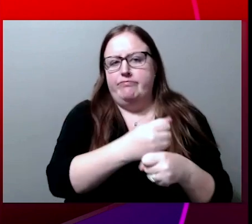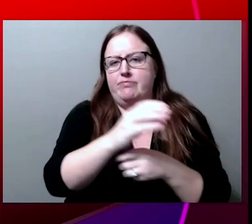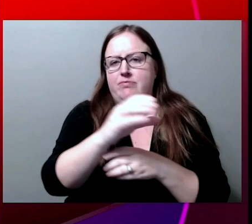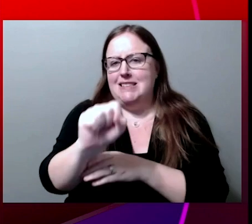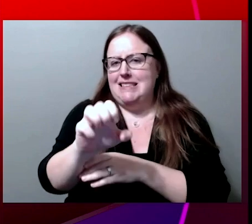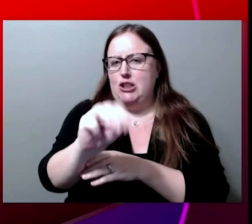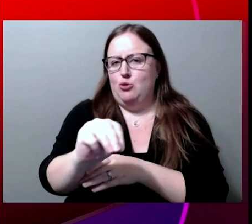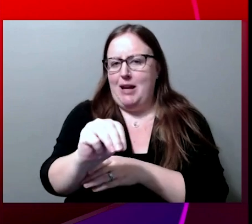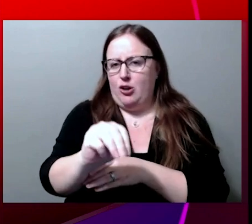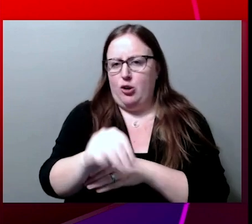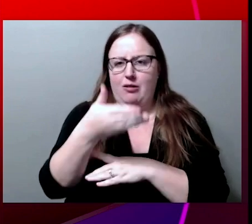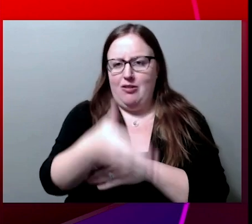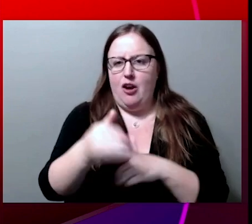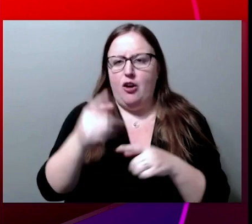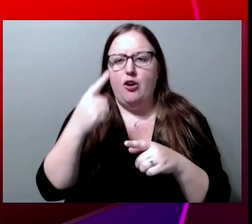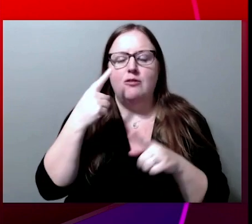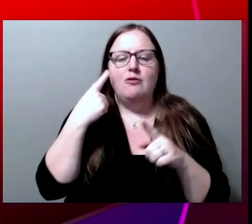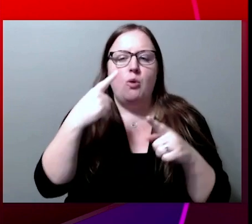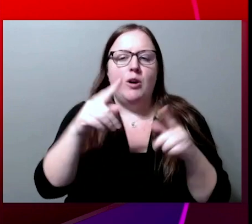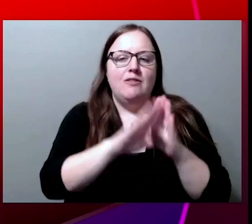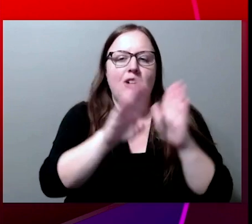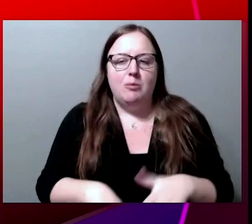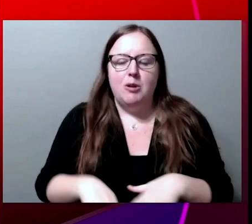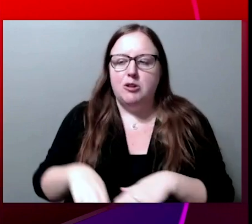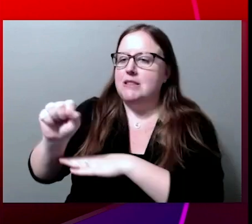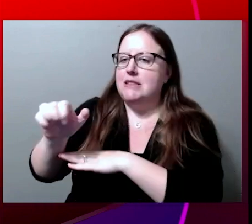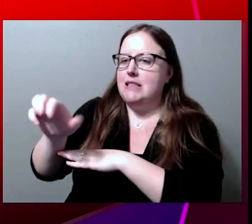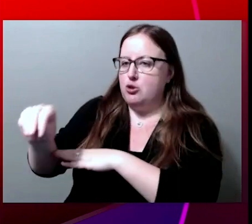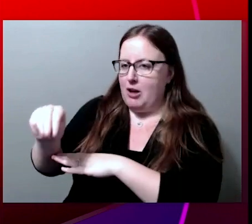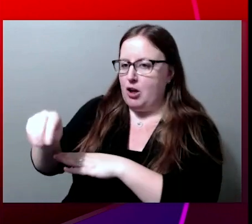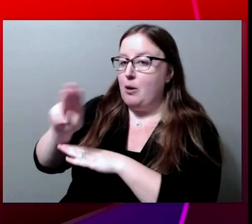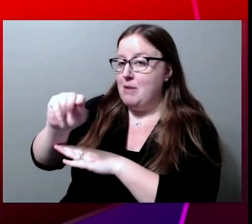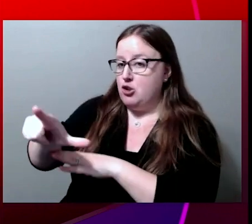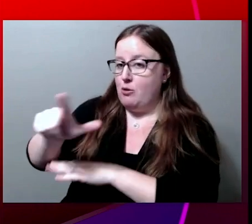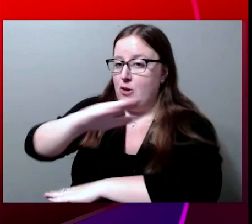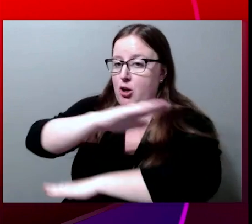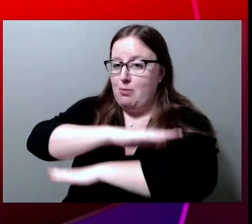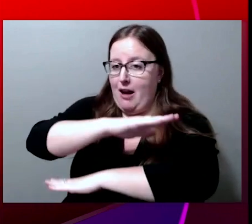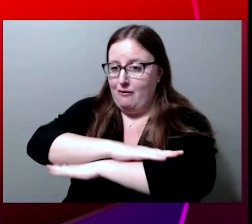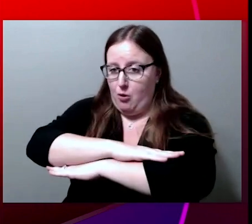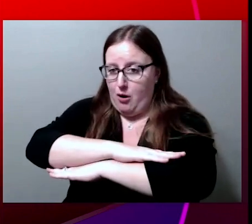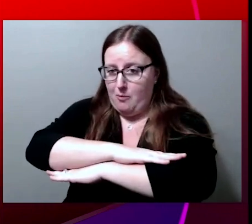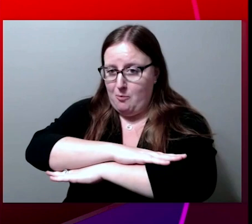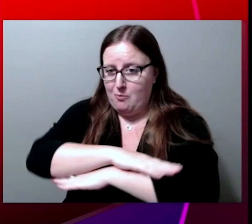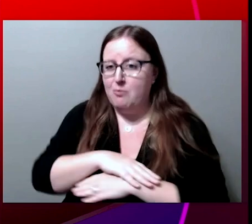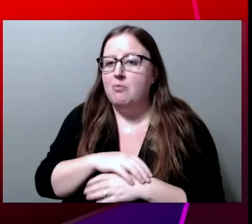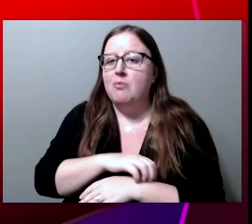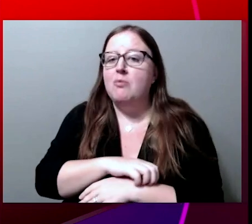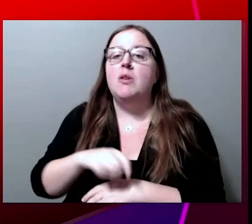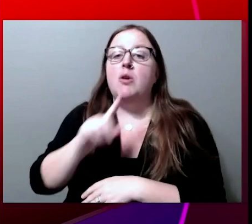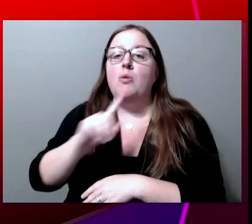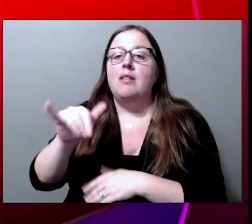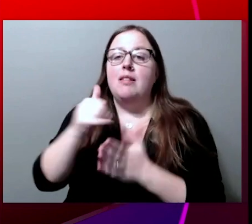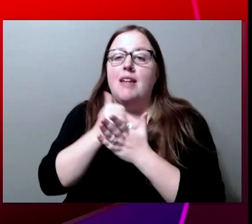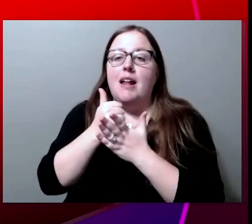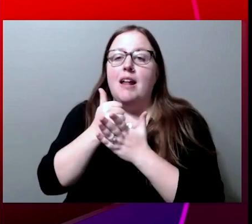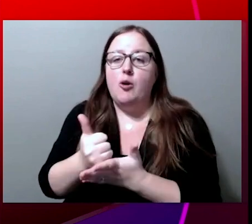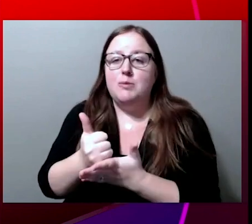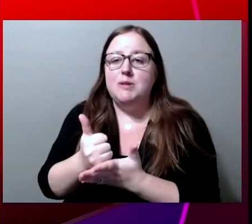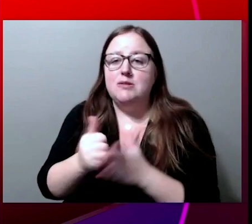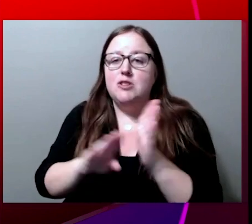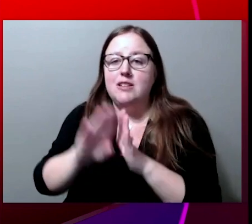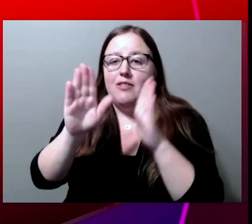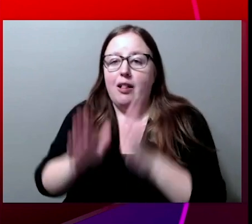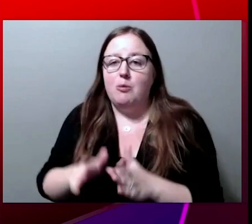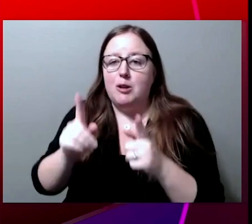there to help developers do? Yeah, SageMaker is a machine learning platform that basically helps developers to